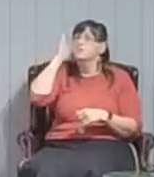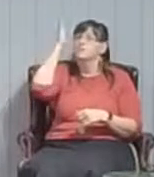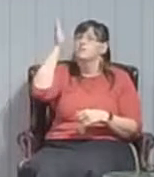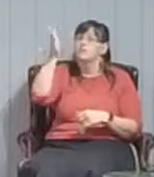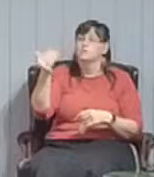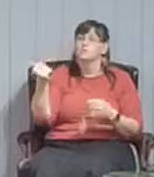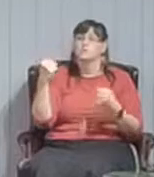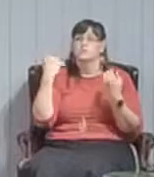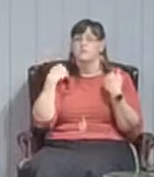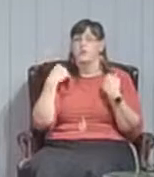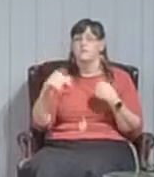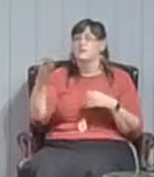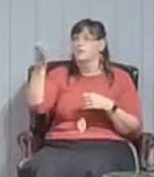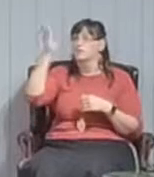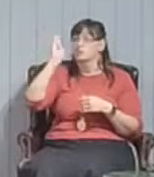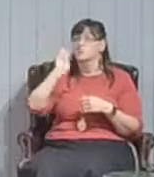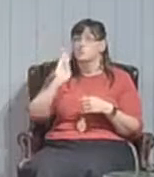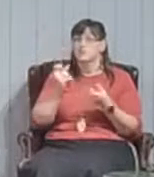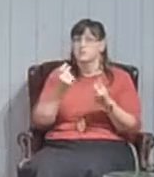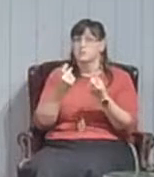what He's going to do.